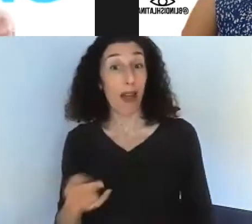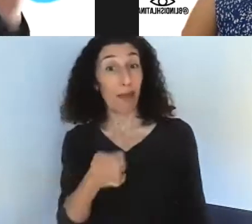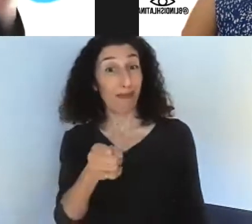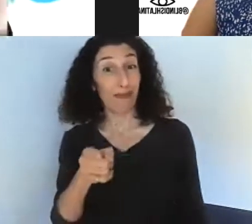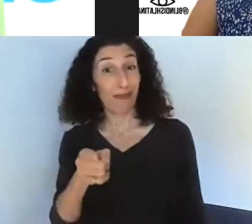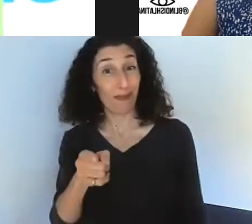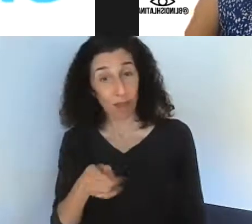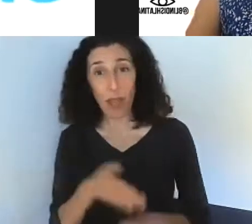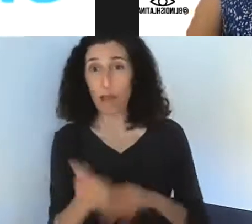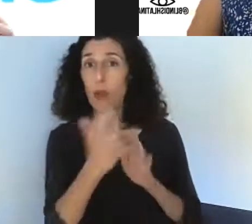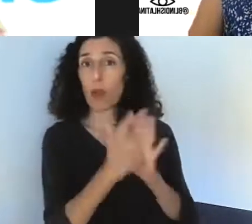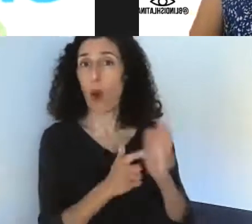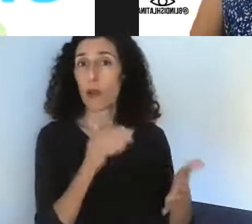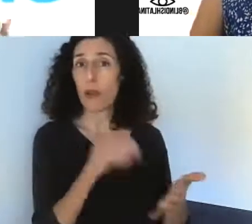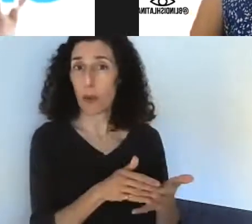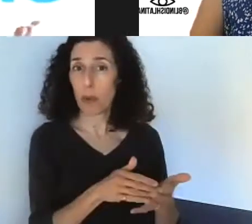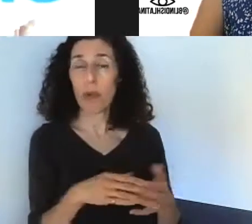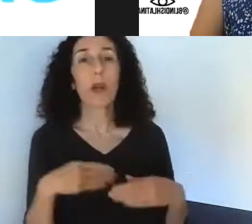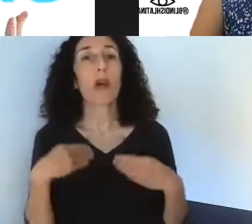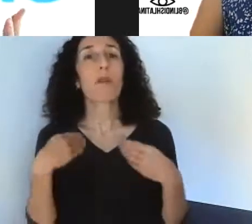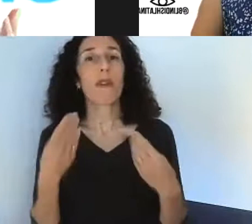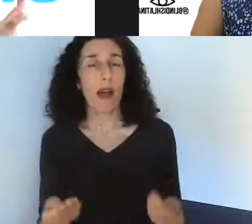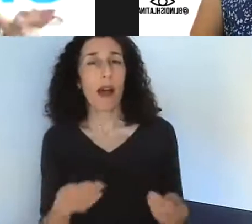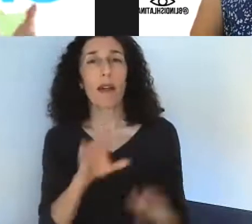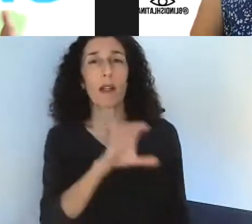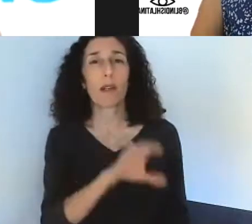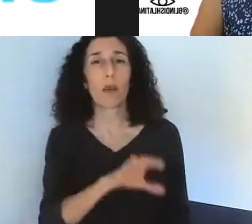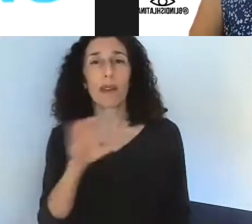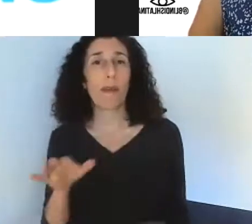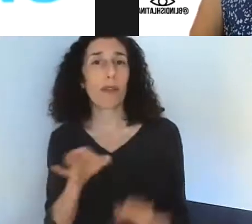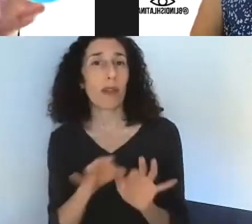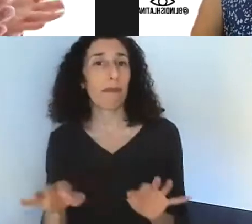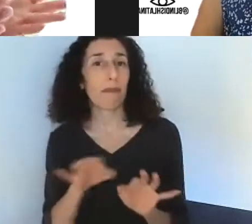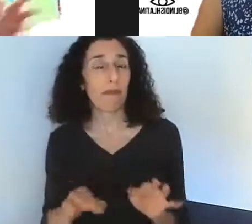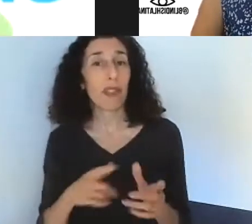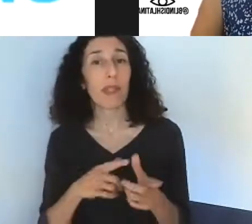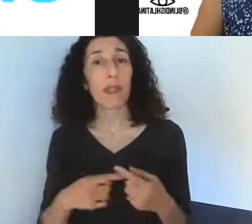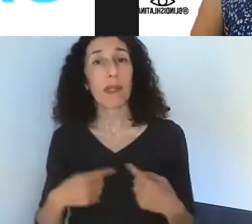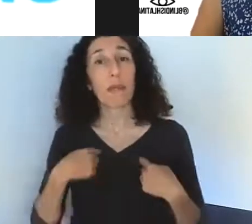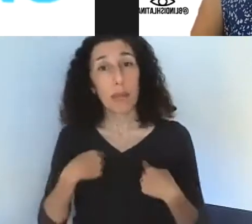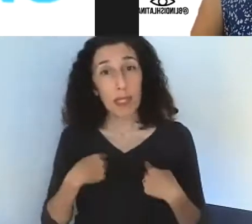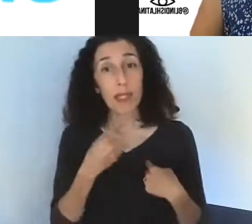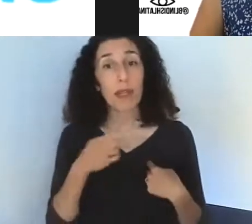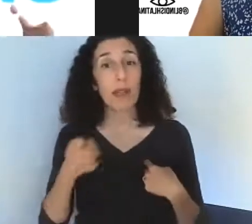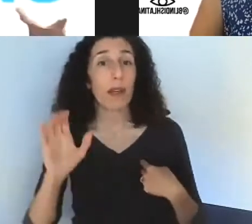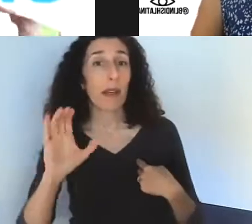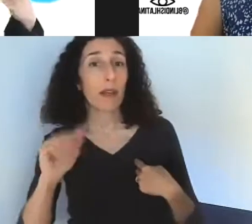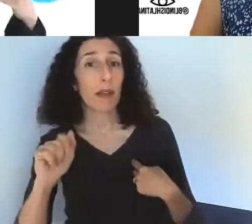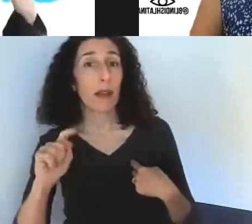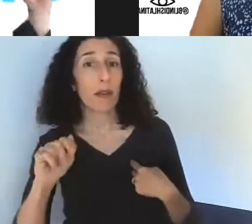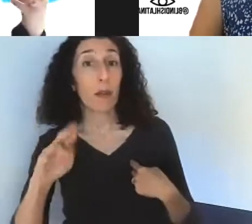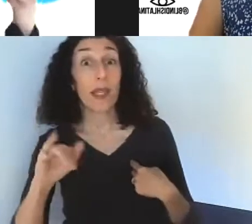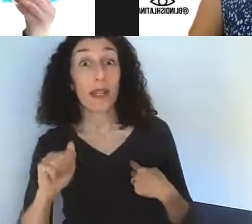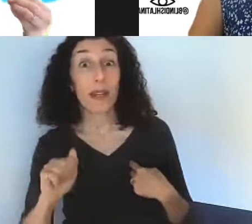lawsuit so that people like me and Katarina who have hearing disabilities can have equal access. So what we